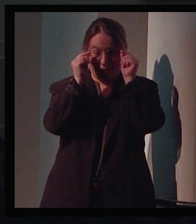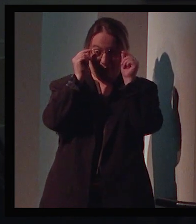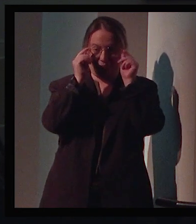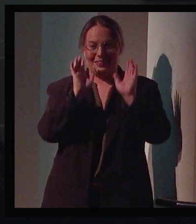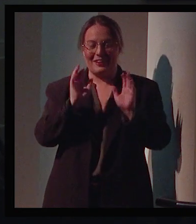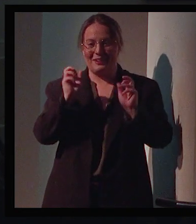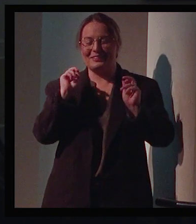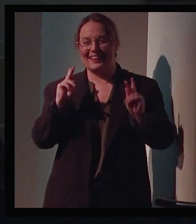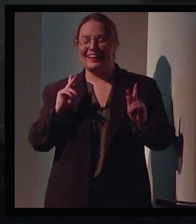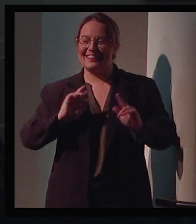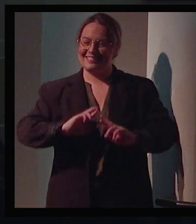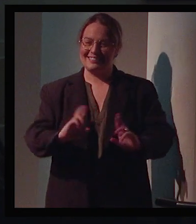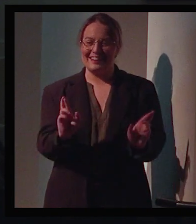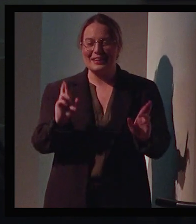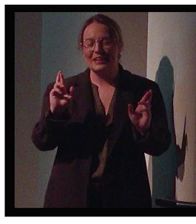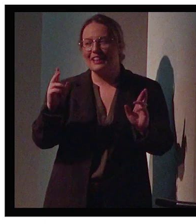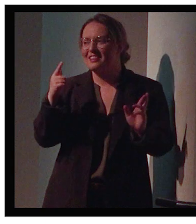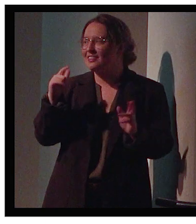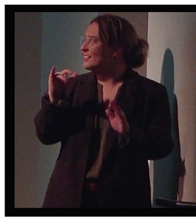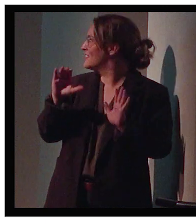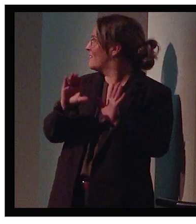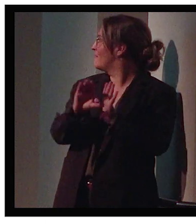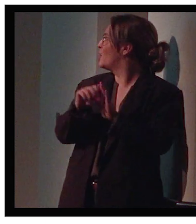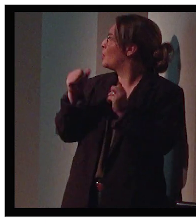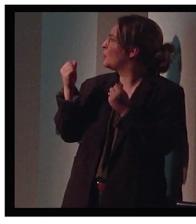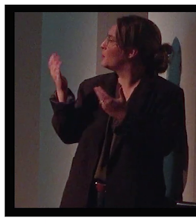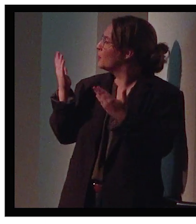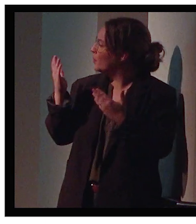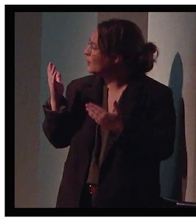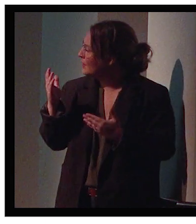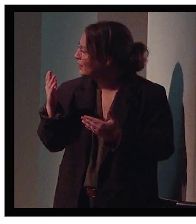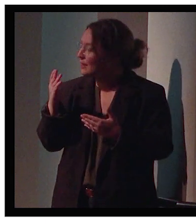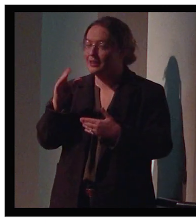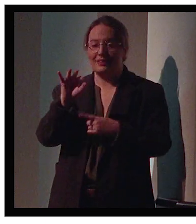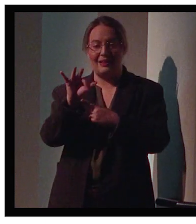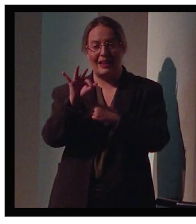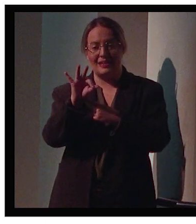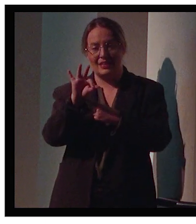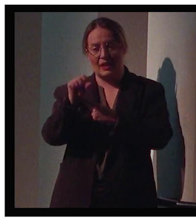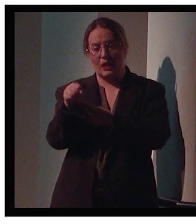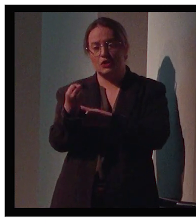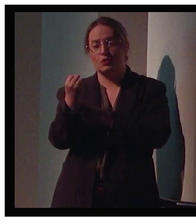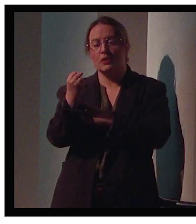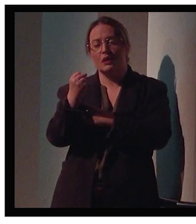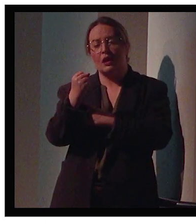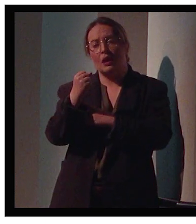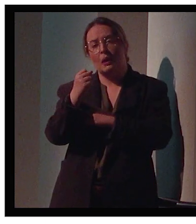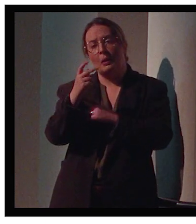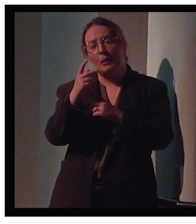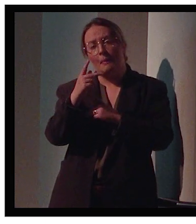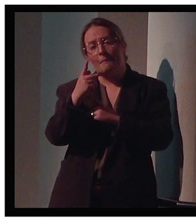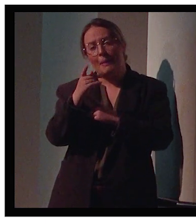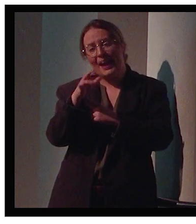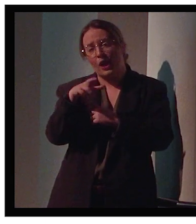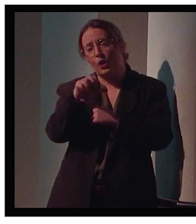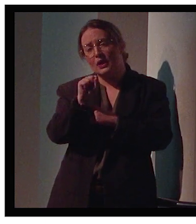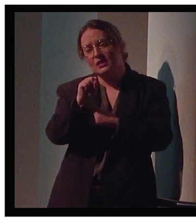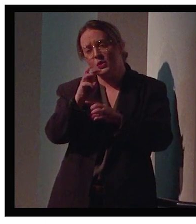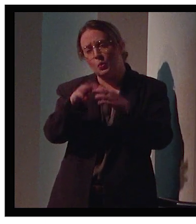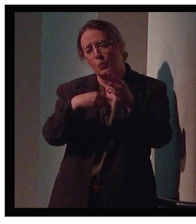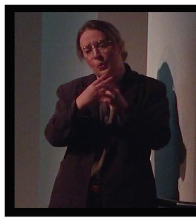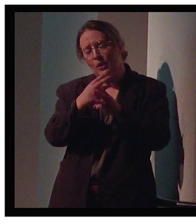Okay. This photo, taken at the 1900 Paris World's Fair, features the Eiffel Tower next